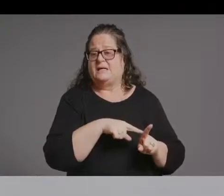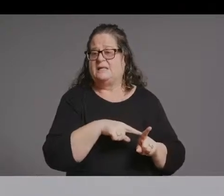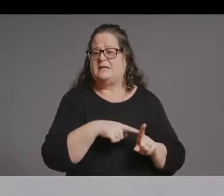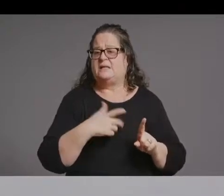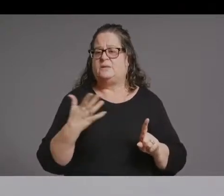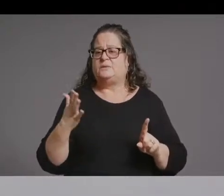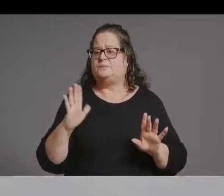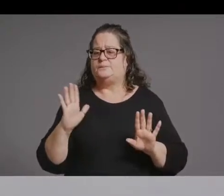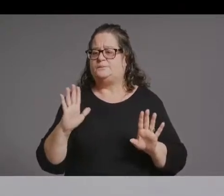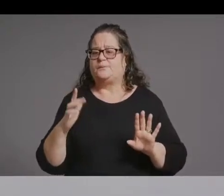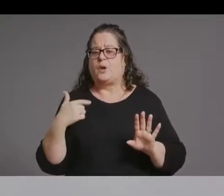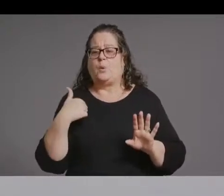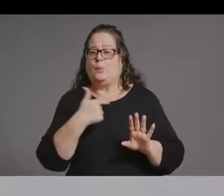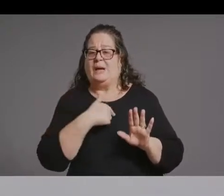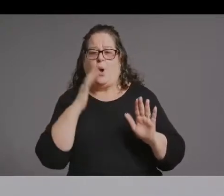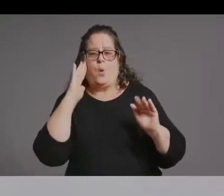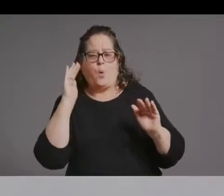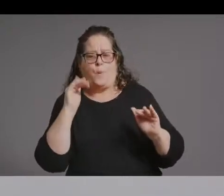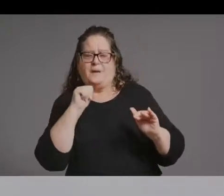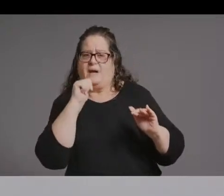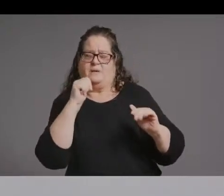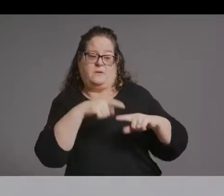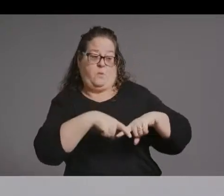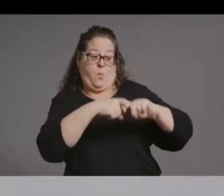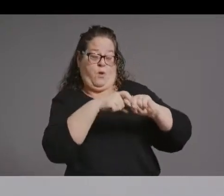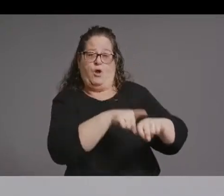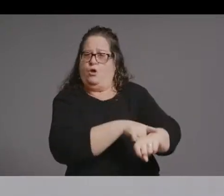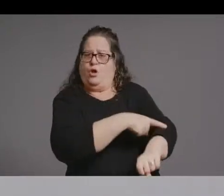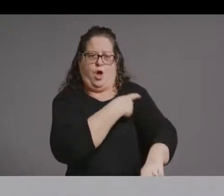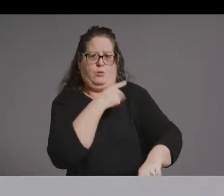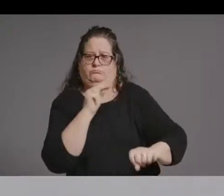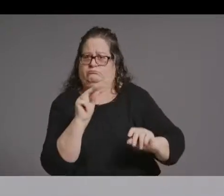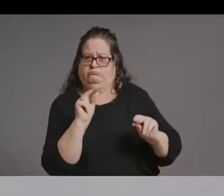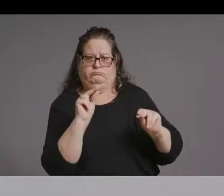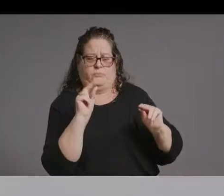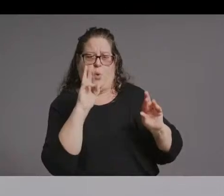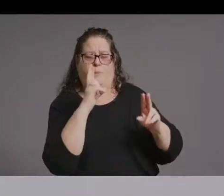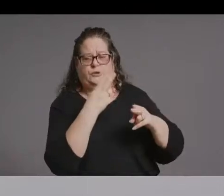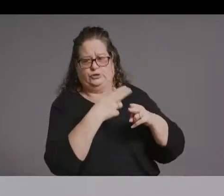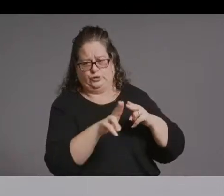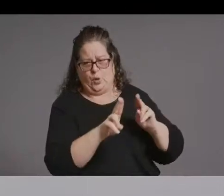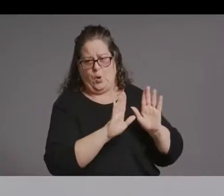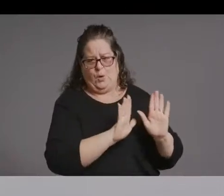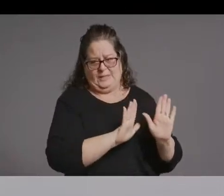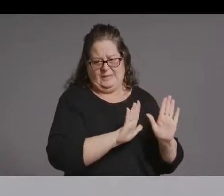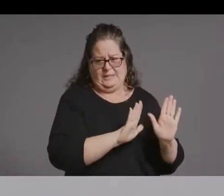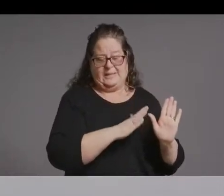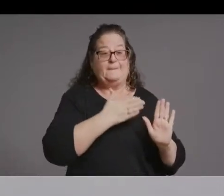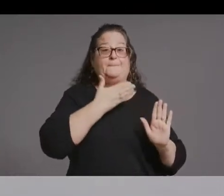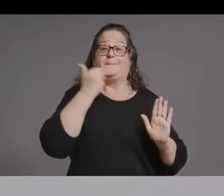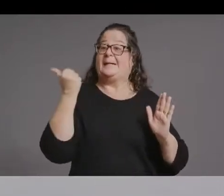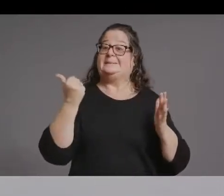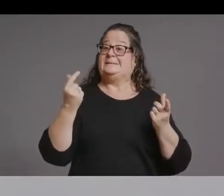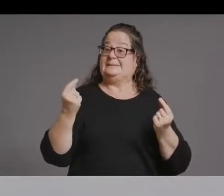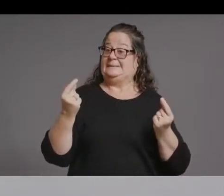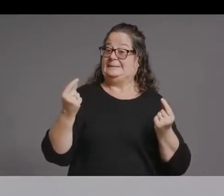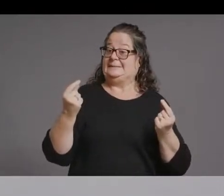that maybe they'd get back together. This is the best case scenario, that on Thursday or Friday they review the data and